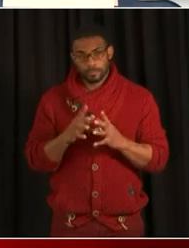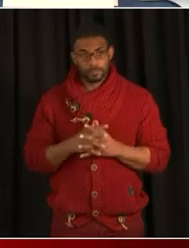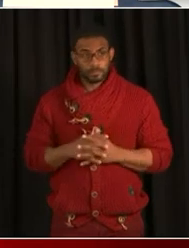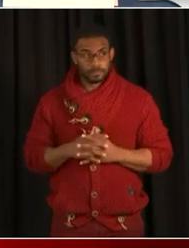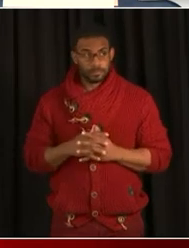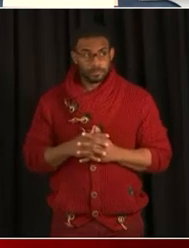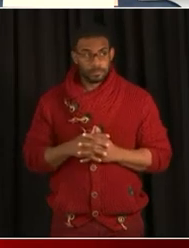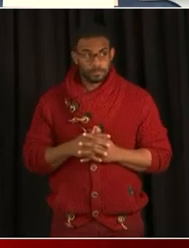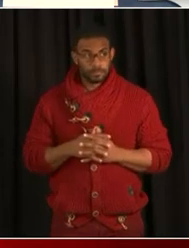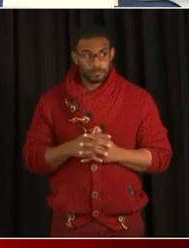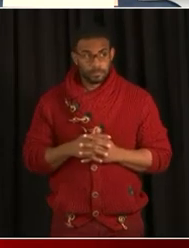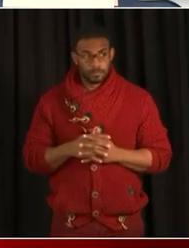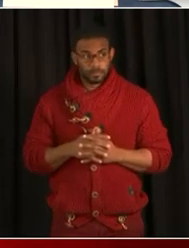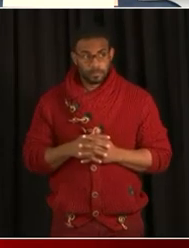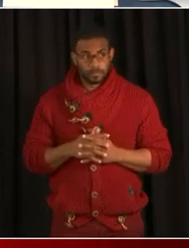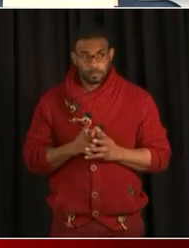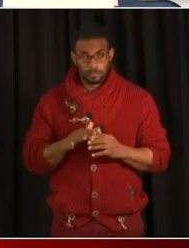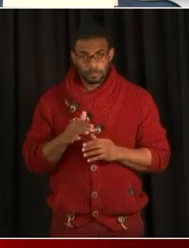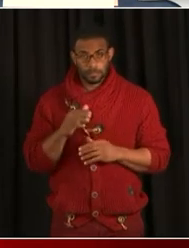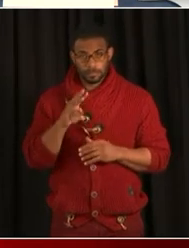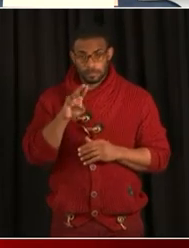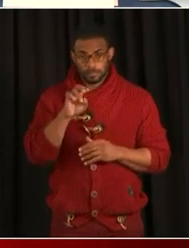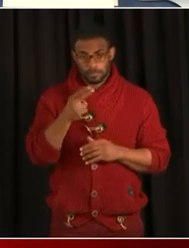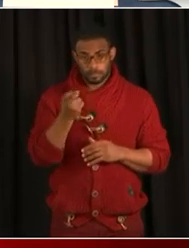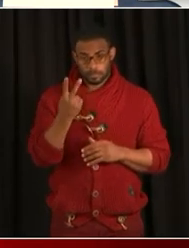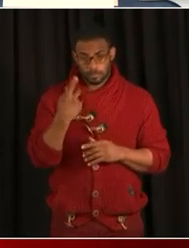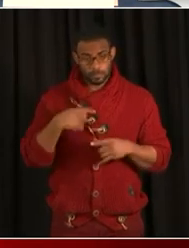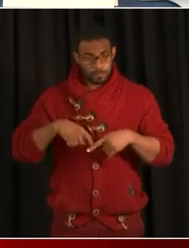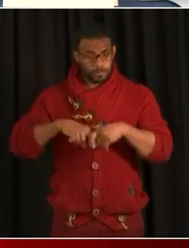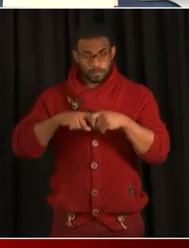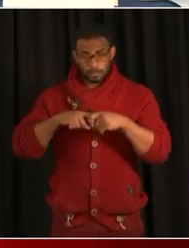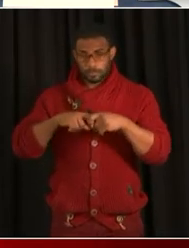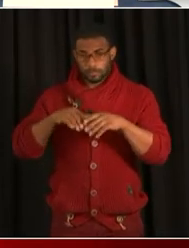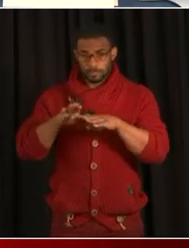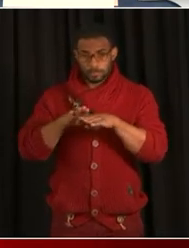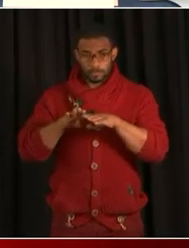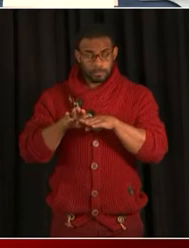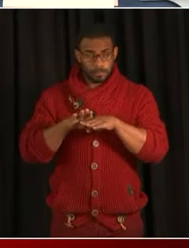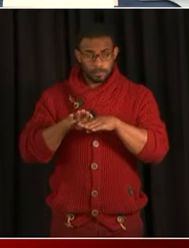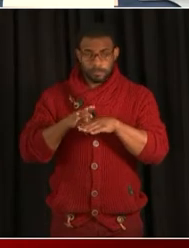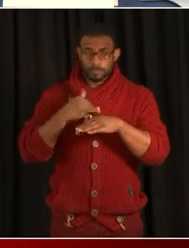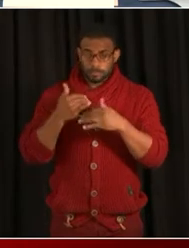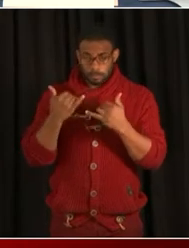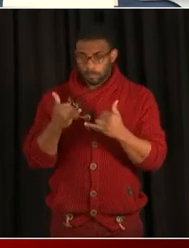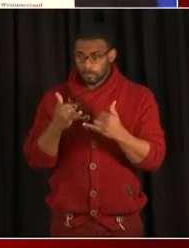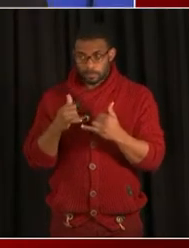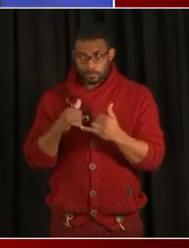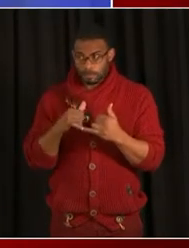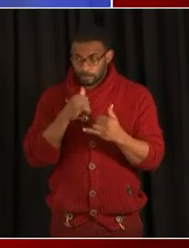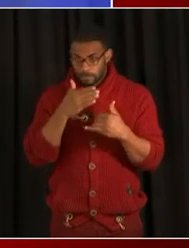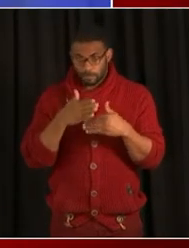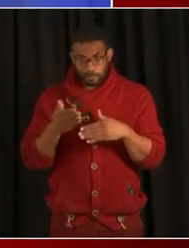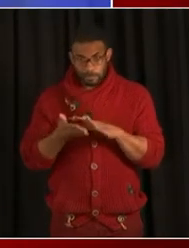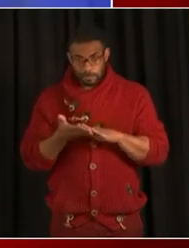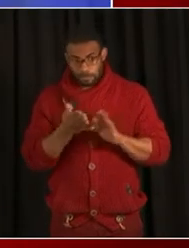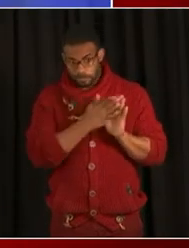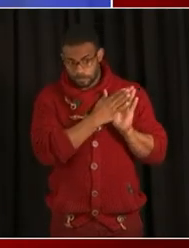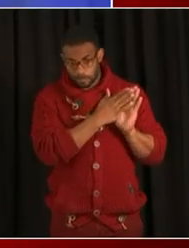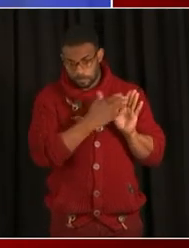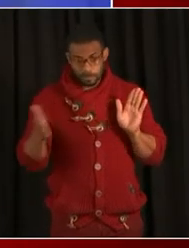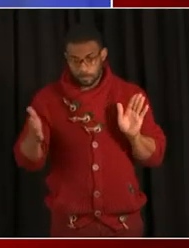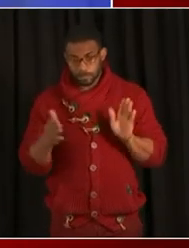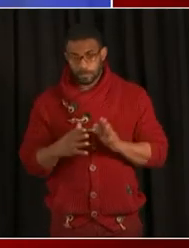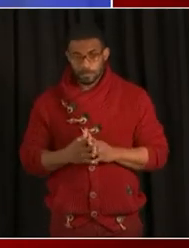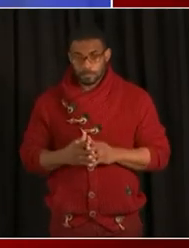But on the 12th of March, we ceased business, and we are still not operating at any